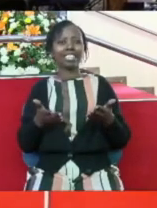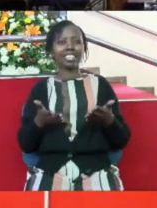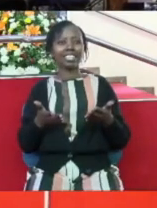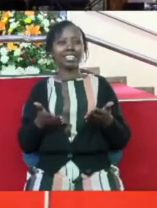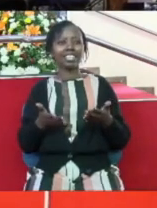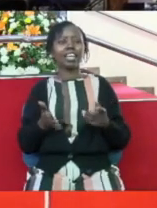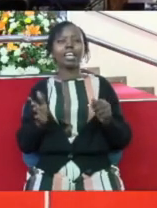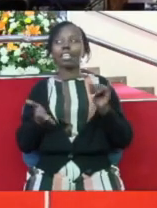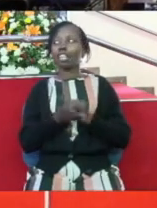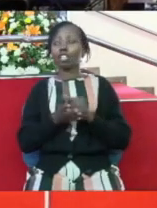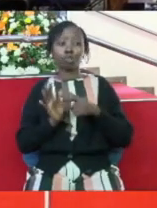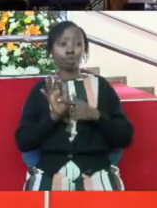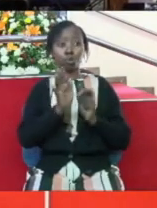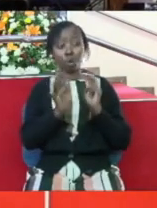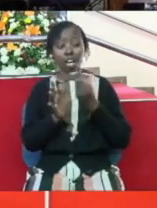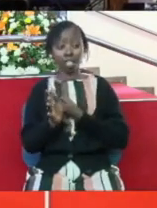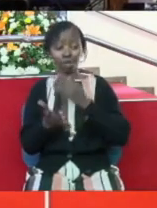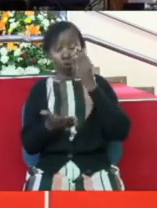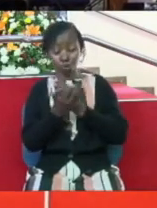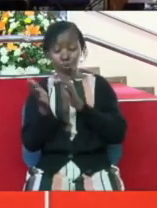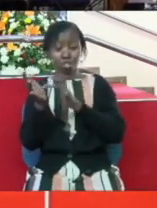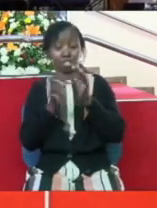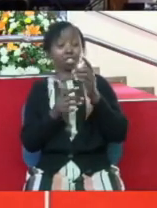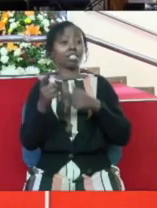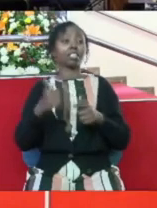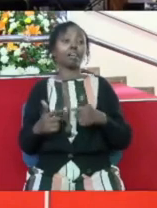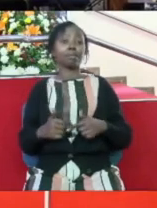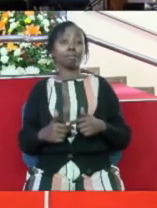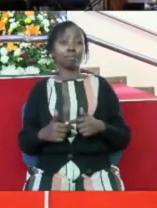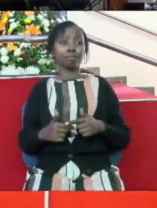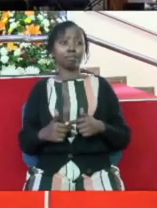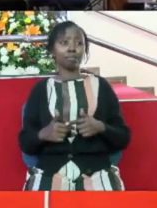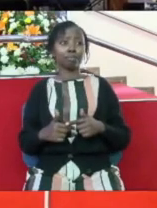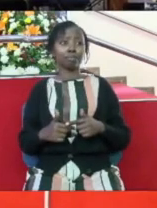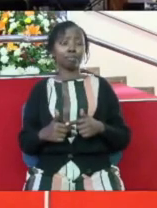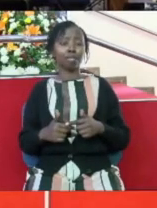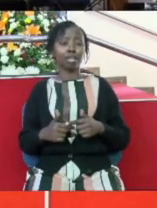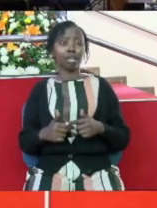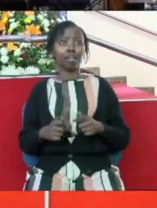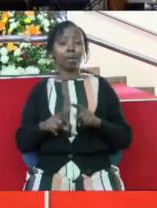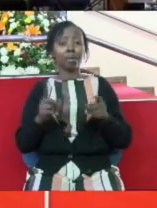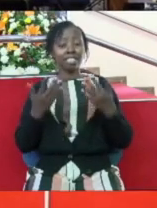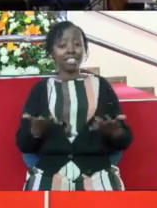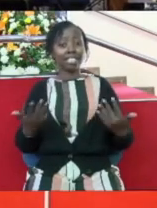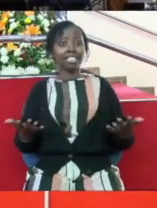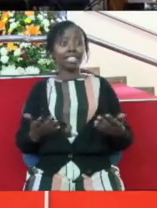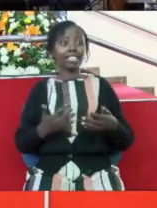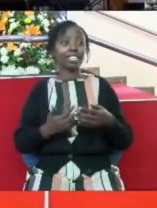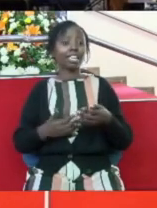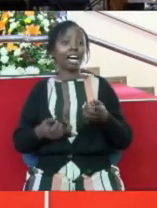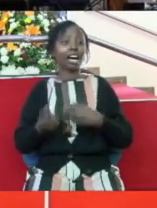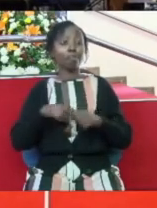mambo ambayo yanafanyika wakati huu ambayo hayakuwa yanafanyika siku za kale za babu zetu. But they are happening now. Zinatendeka sasa. The Bible